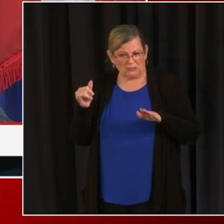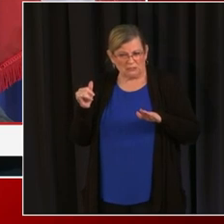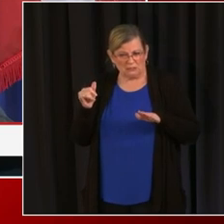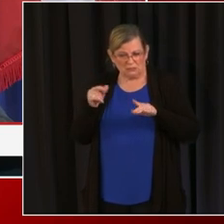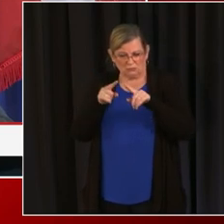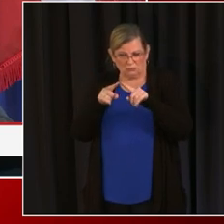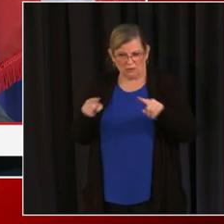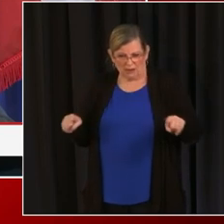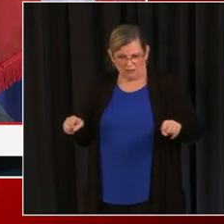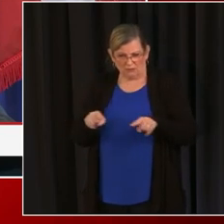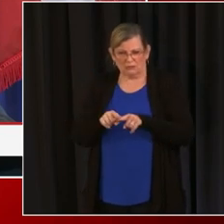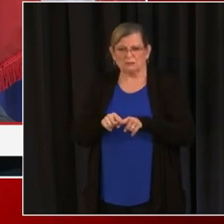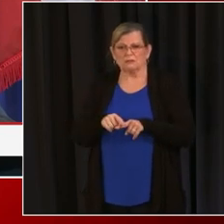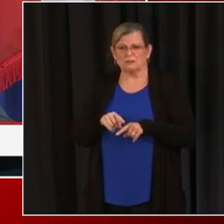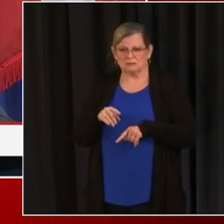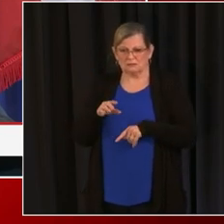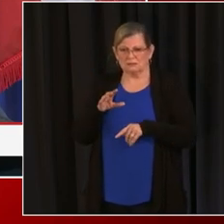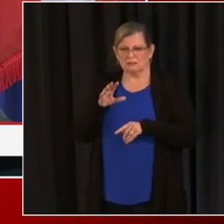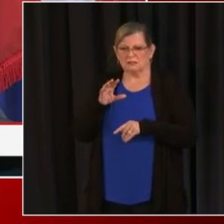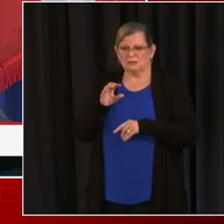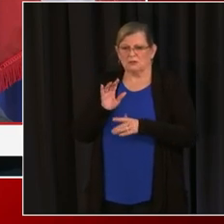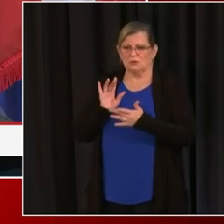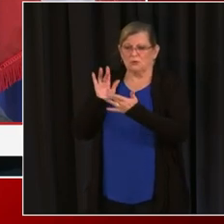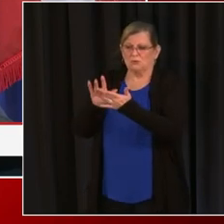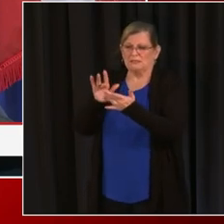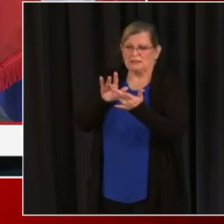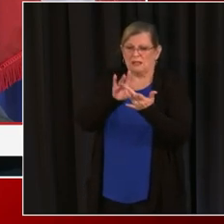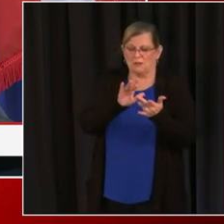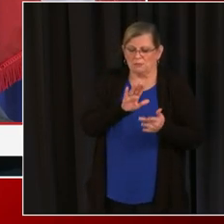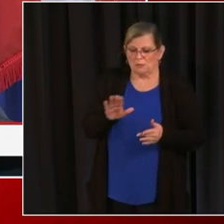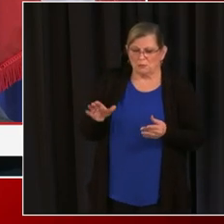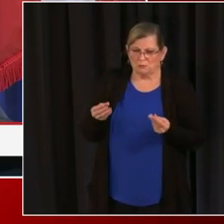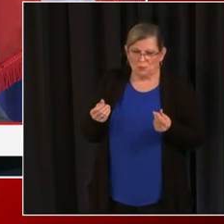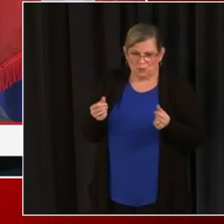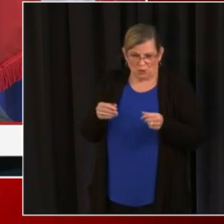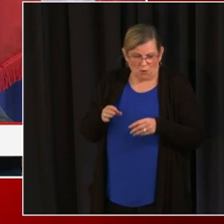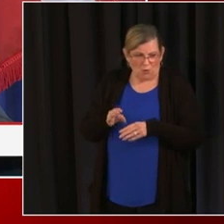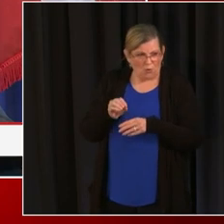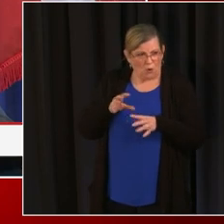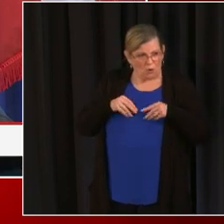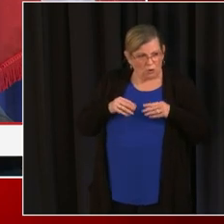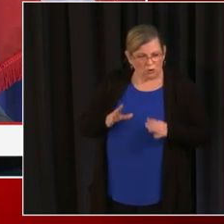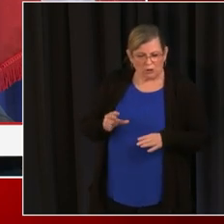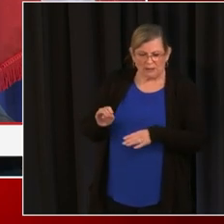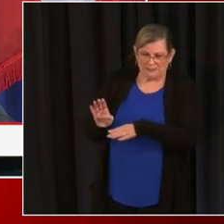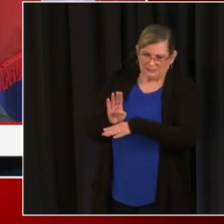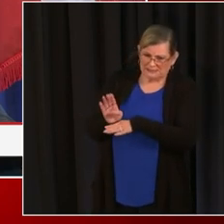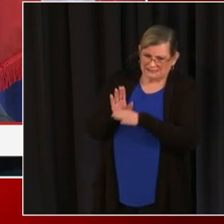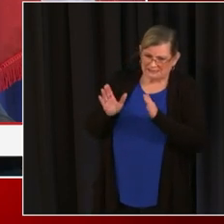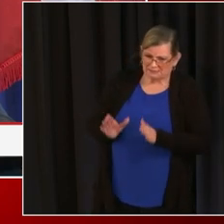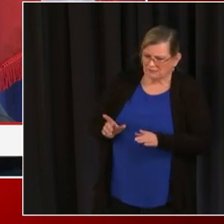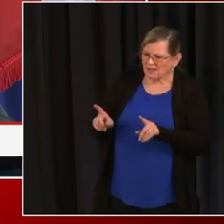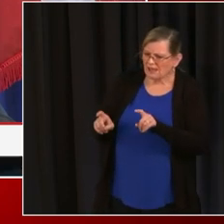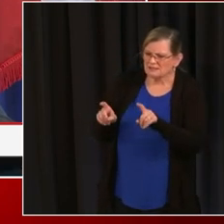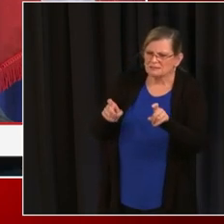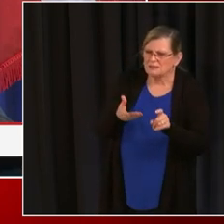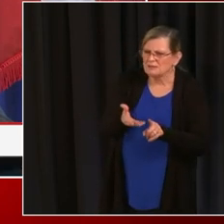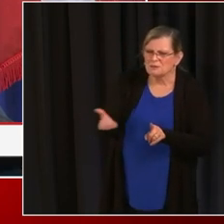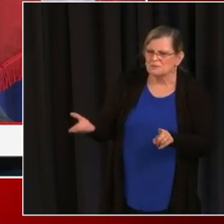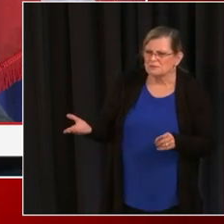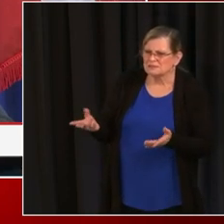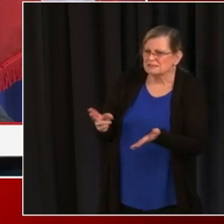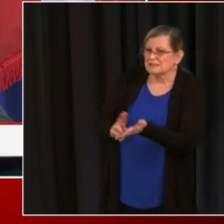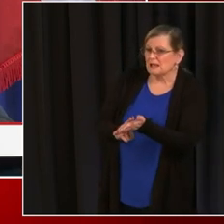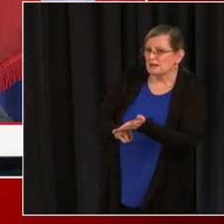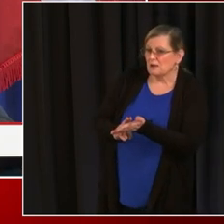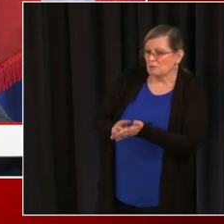who are reaching out to their property owners and businesses, asking them to sign